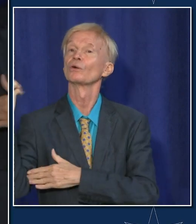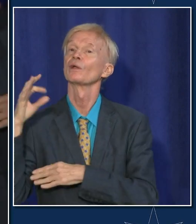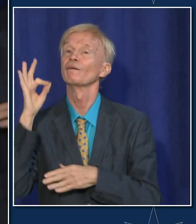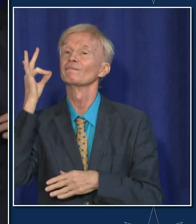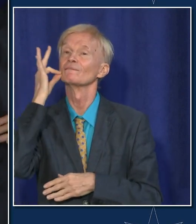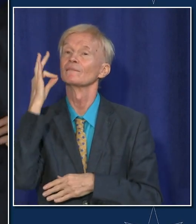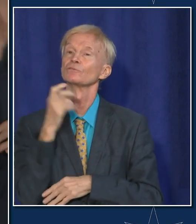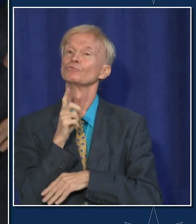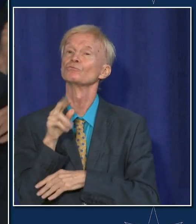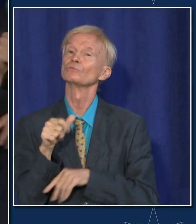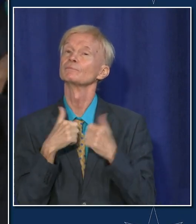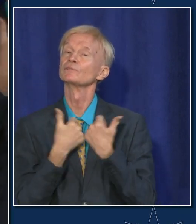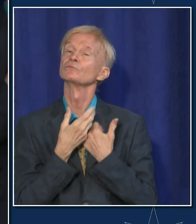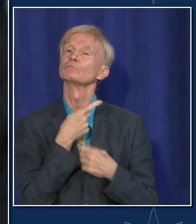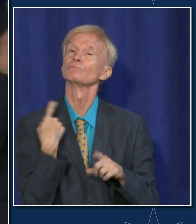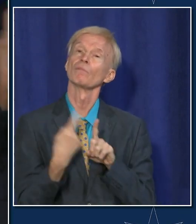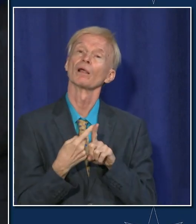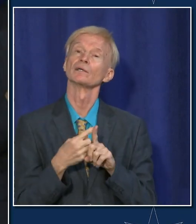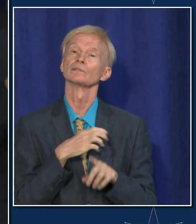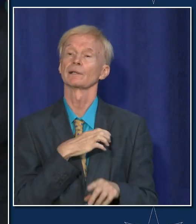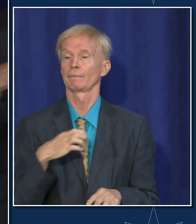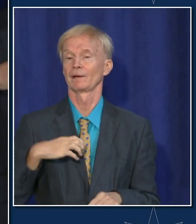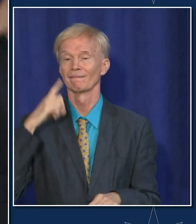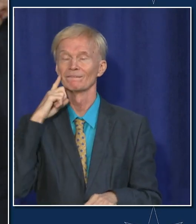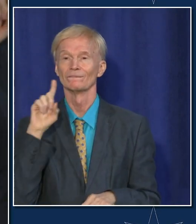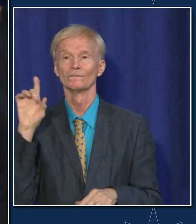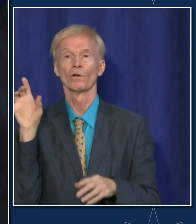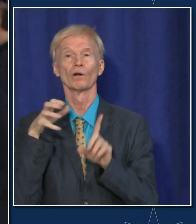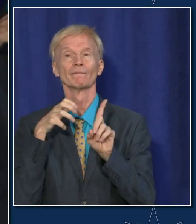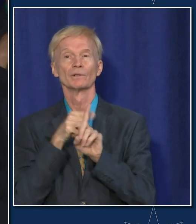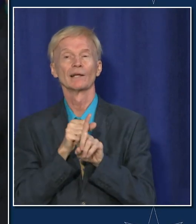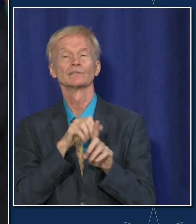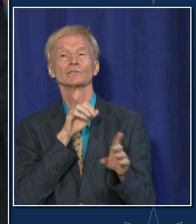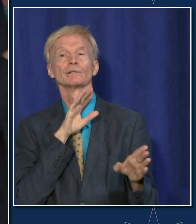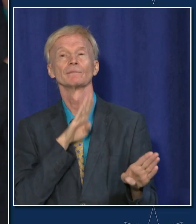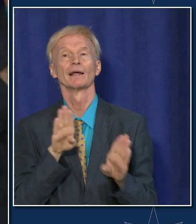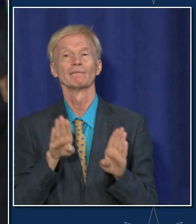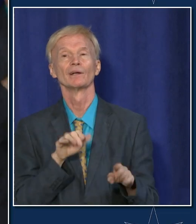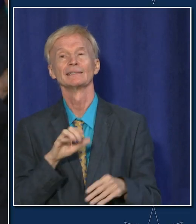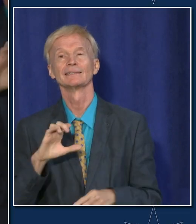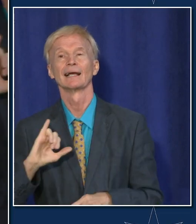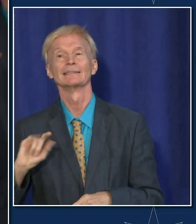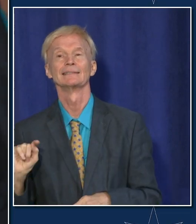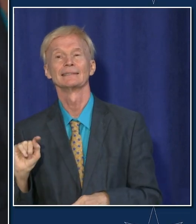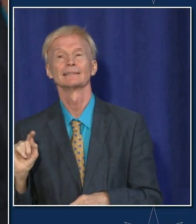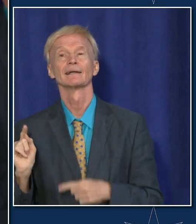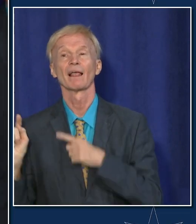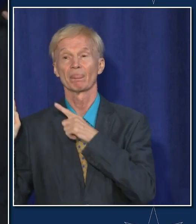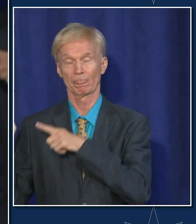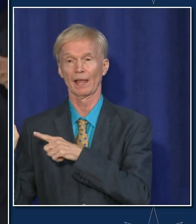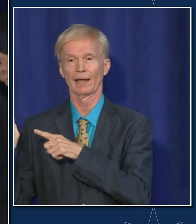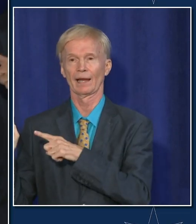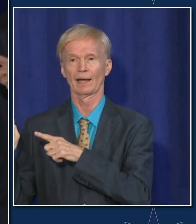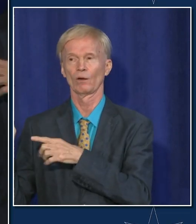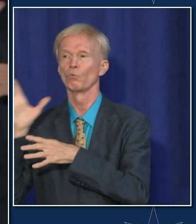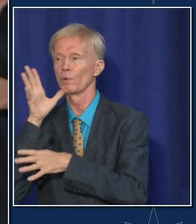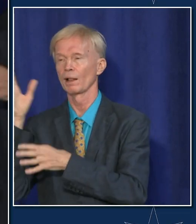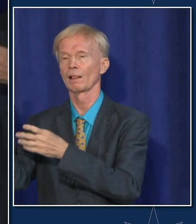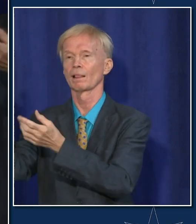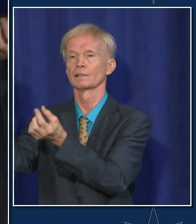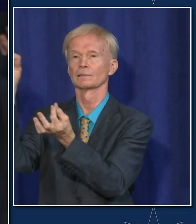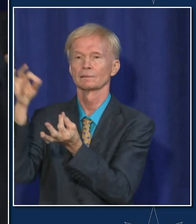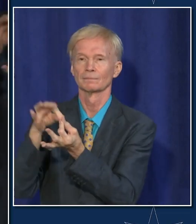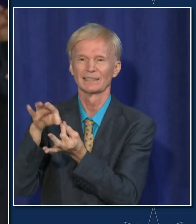FDA plus the Advisory Committee on Immunization Practices, the ACIP, for a very specific group of